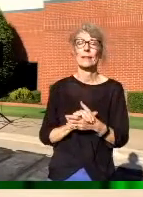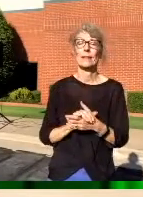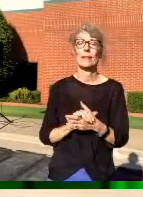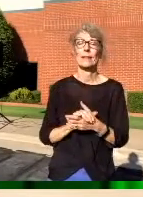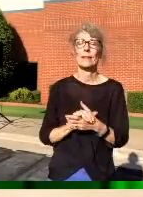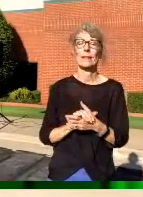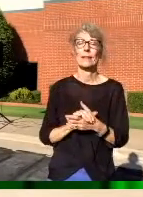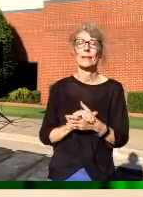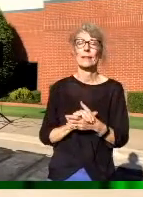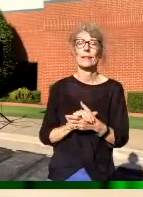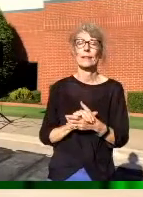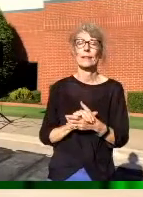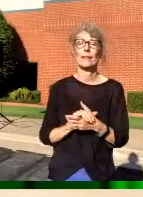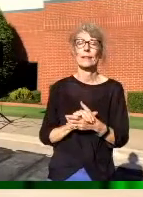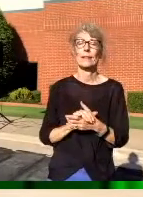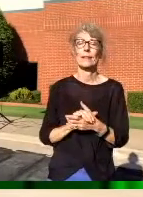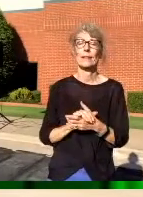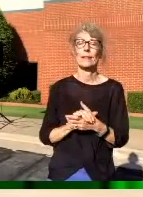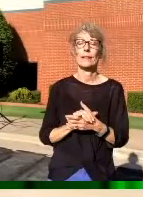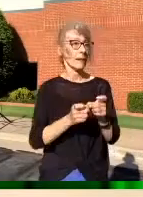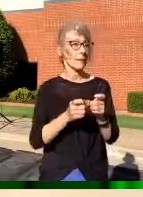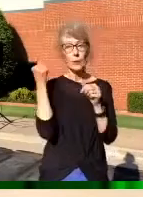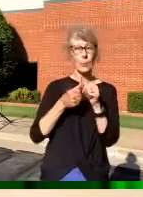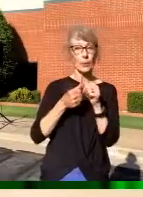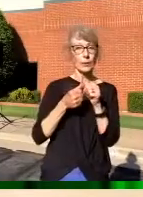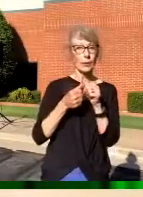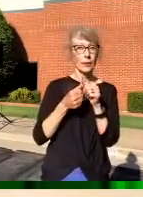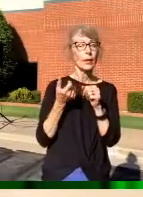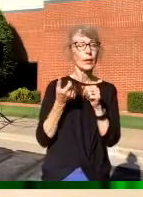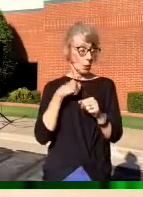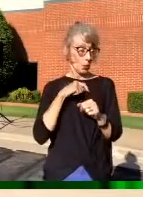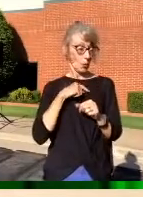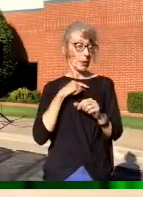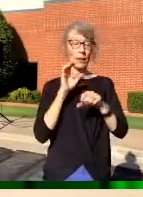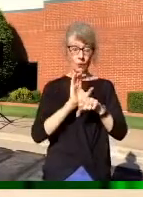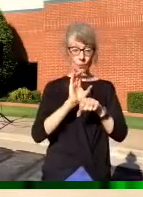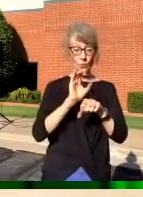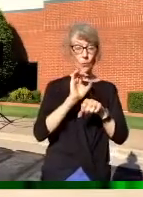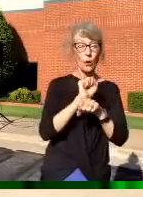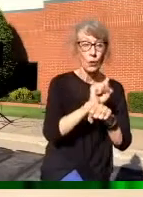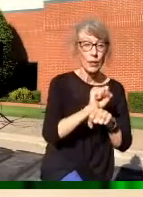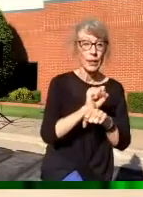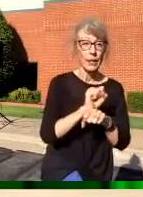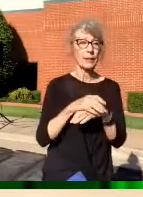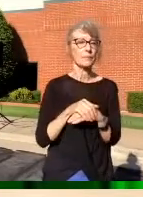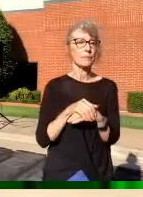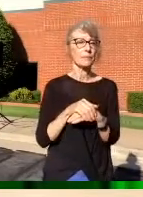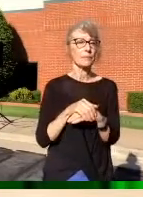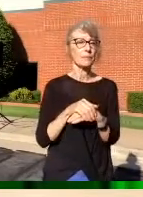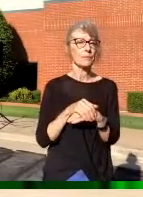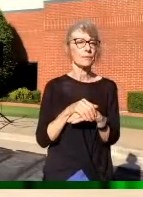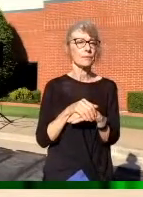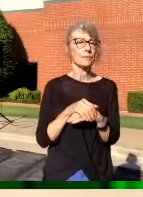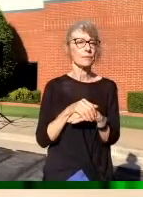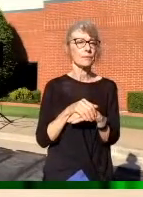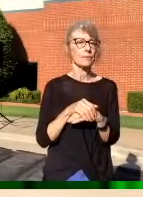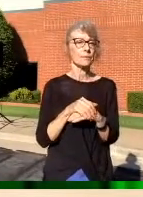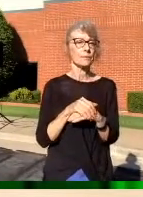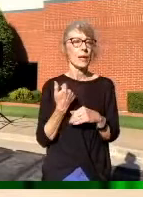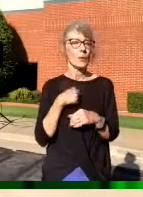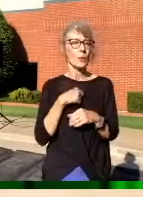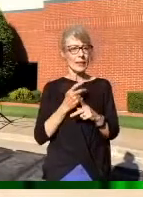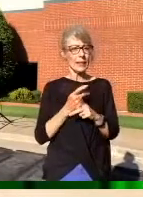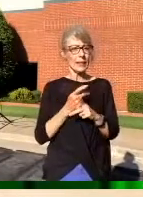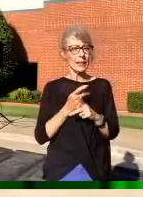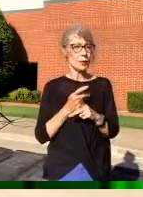that ministry is happening. I'll also let you know that we're being really, really prudent and careful behind the scenes and spending